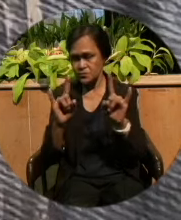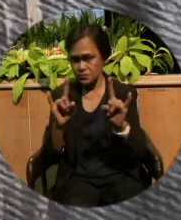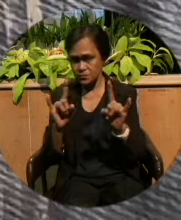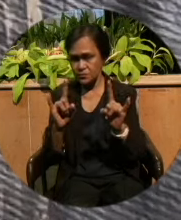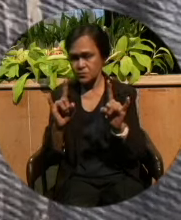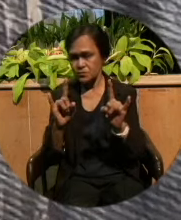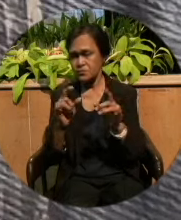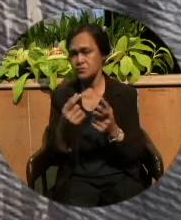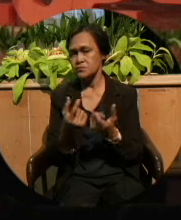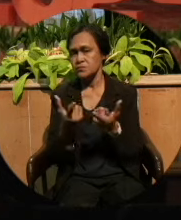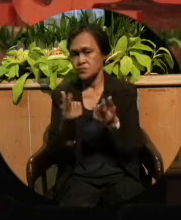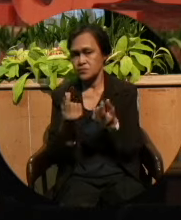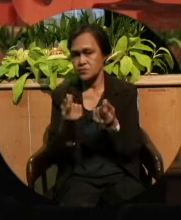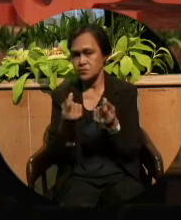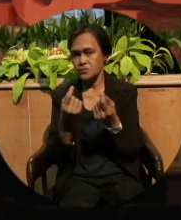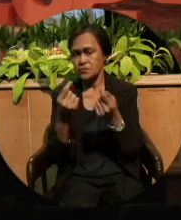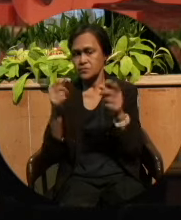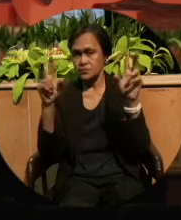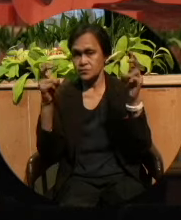time, but war,